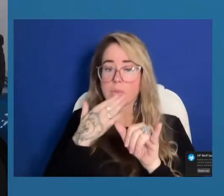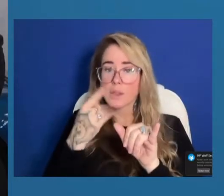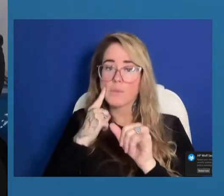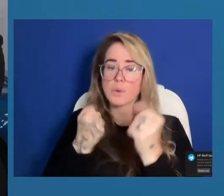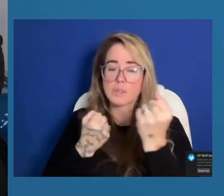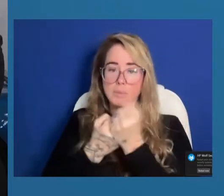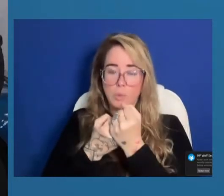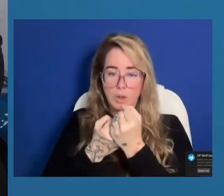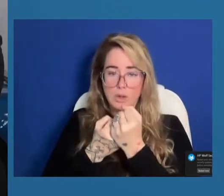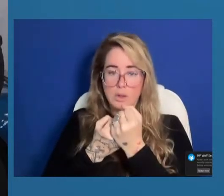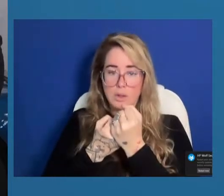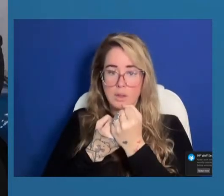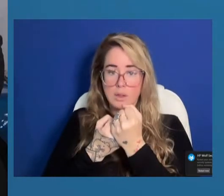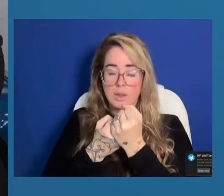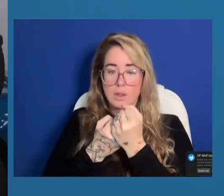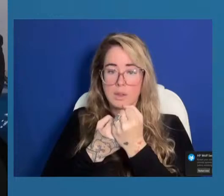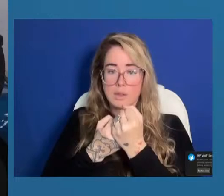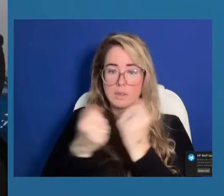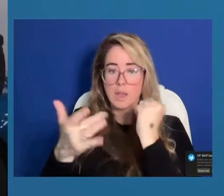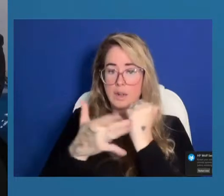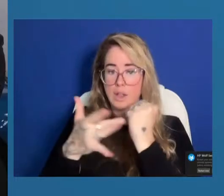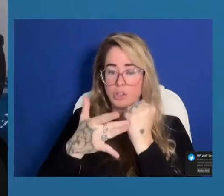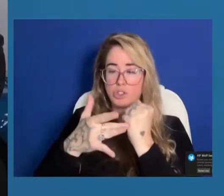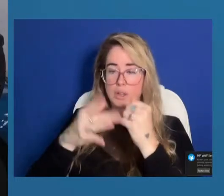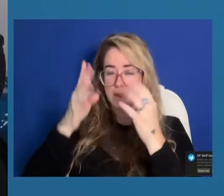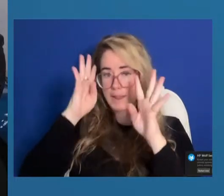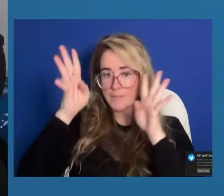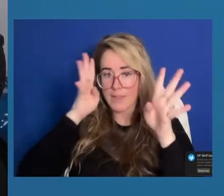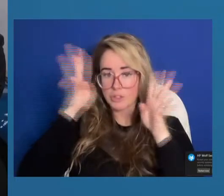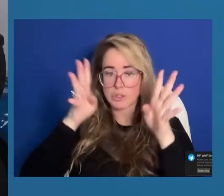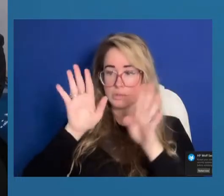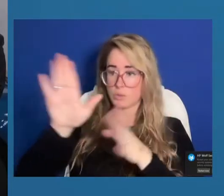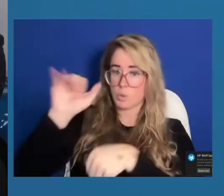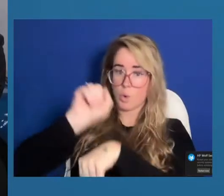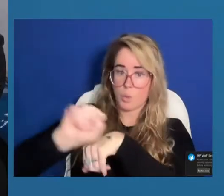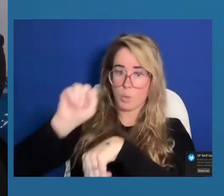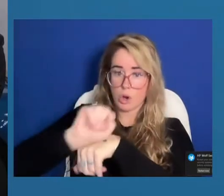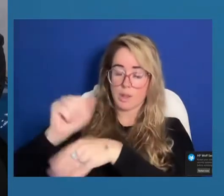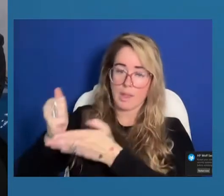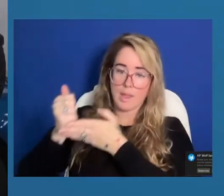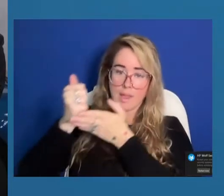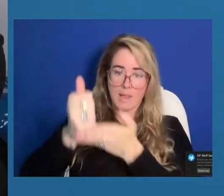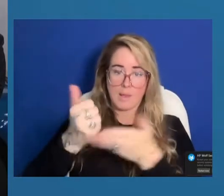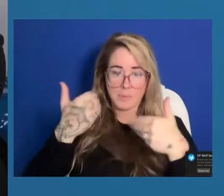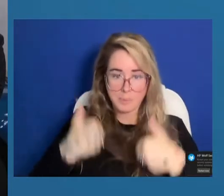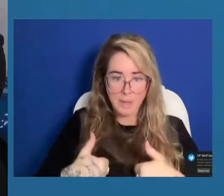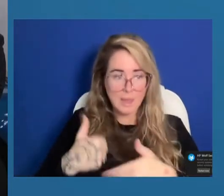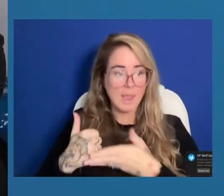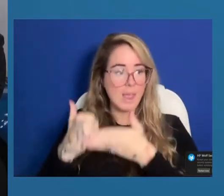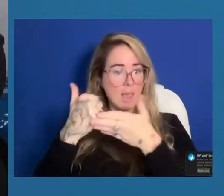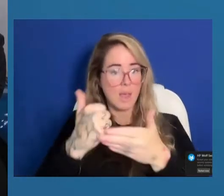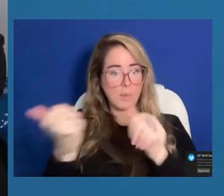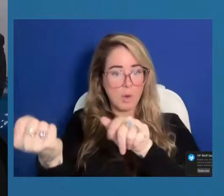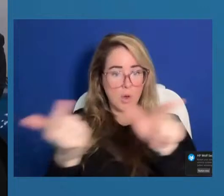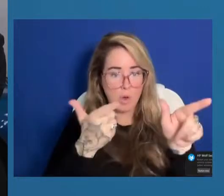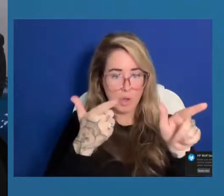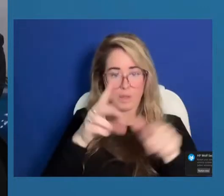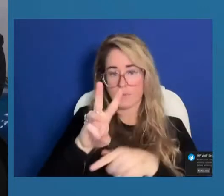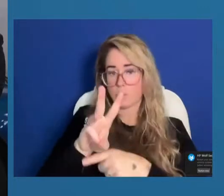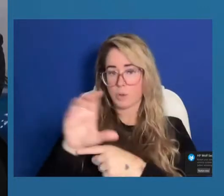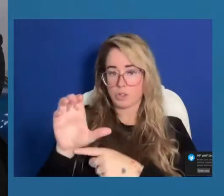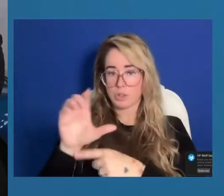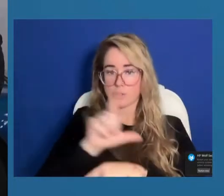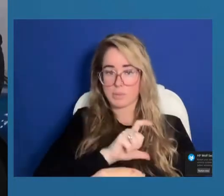the innovation. The work you do helps myself, it helps all of the Westchester